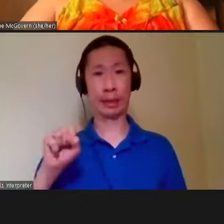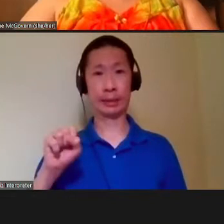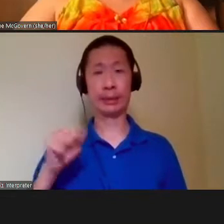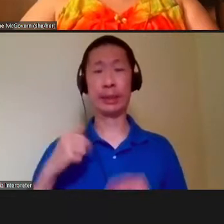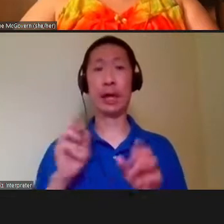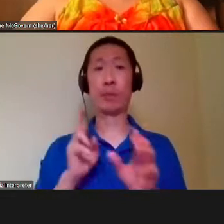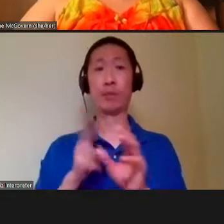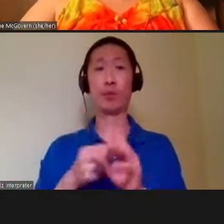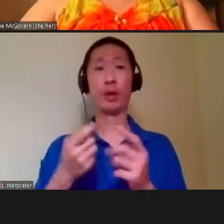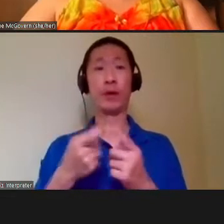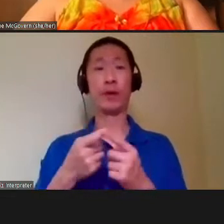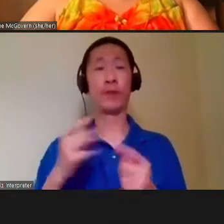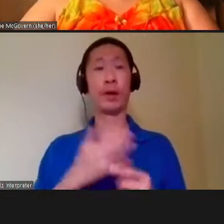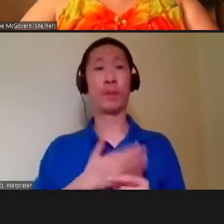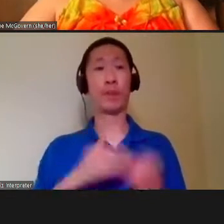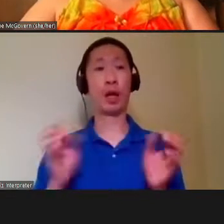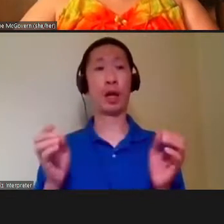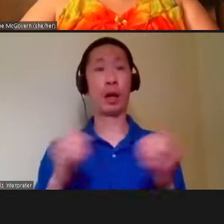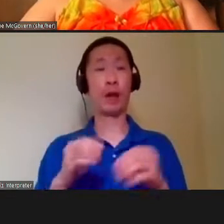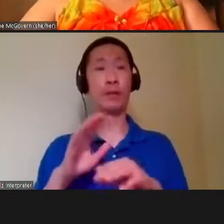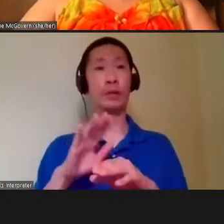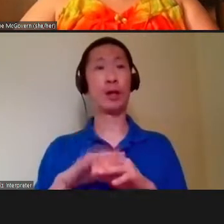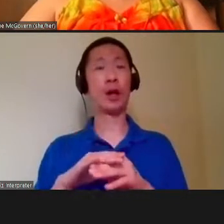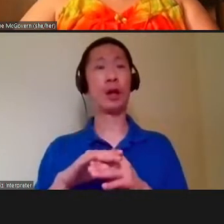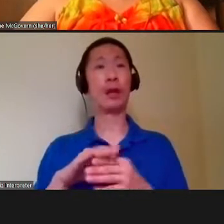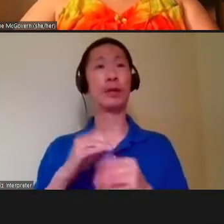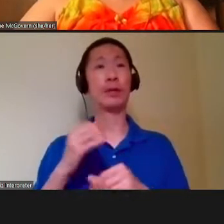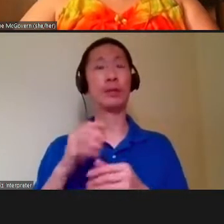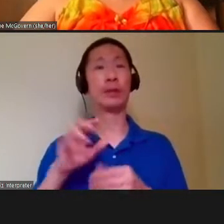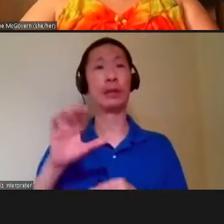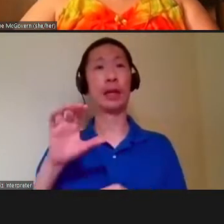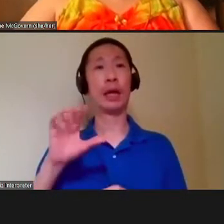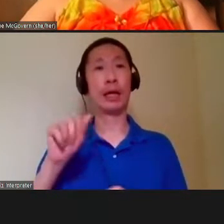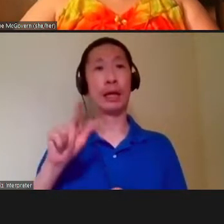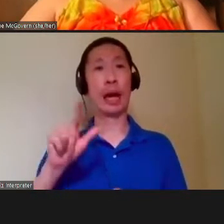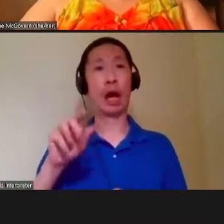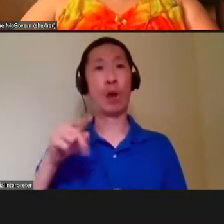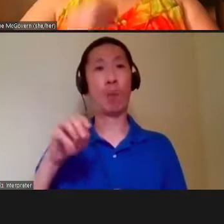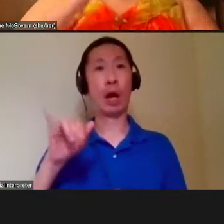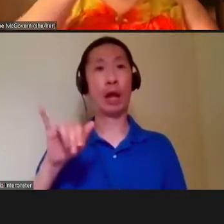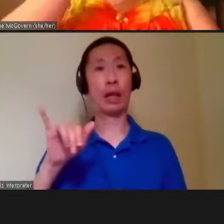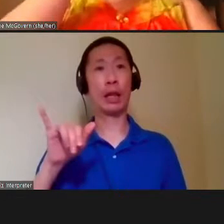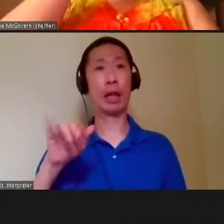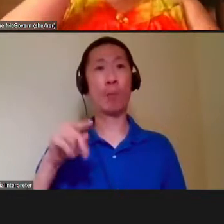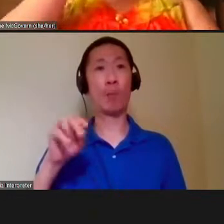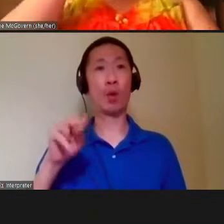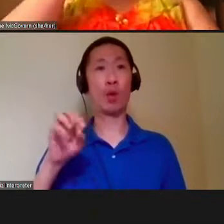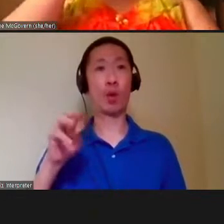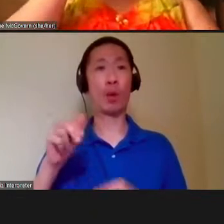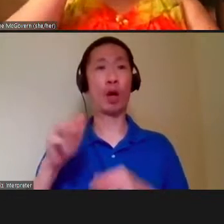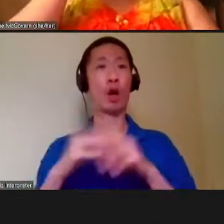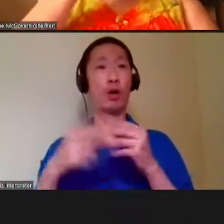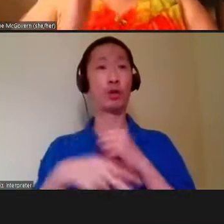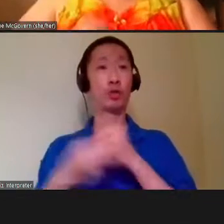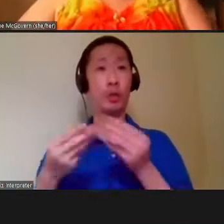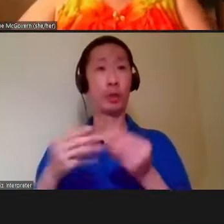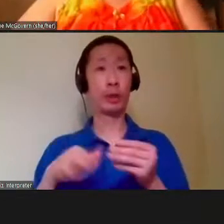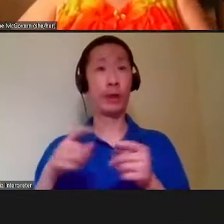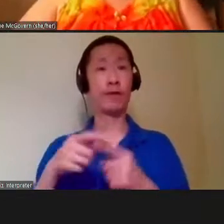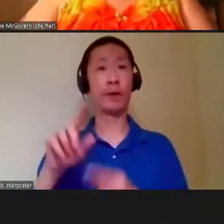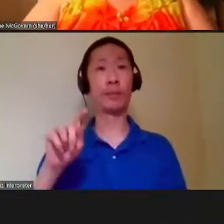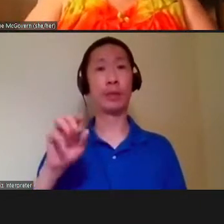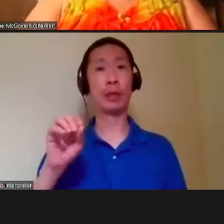this call from my office on the campus of Cal Poly Pomona, which is on the stolen land of the Tongva